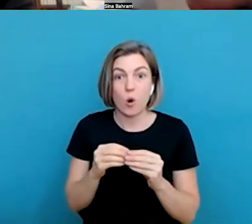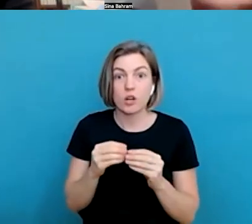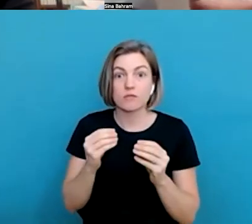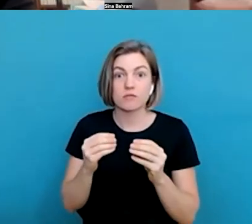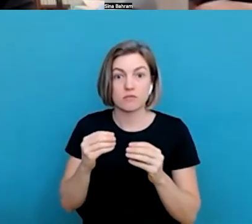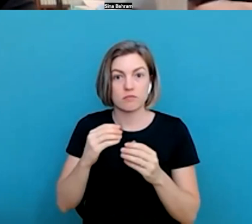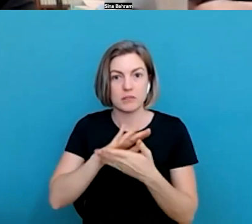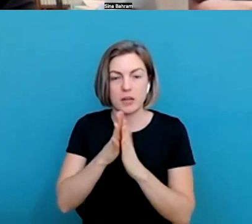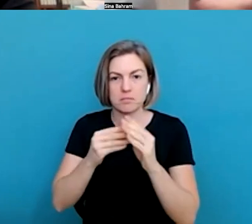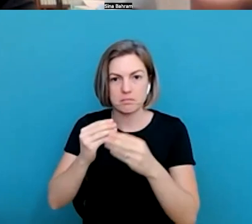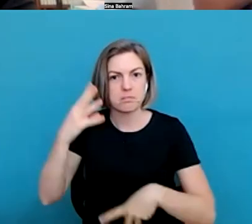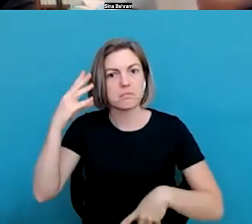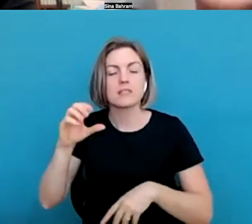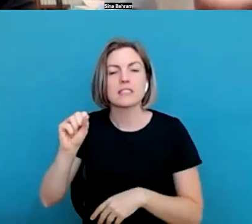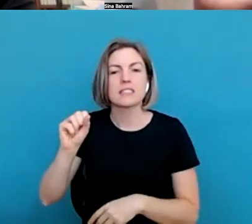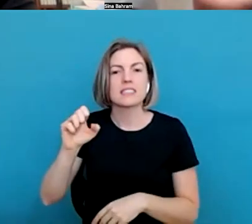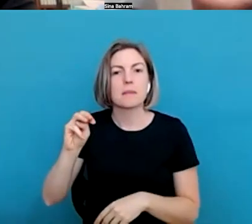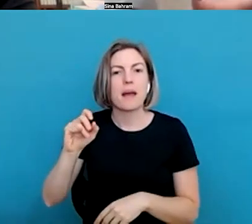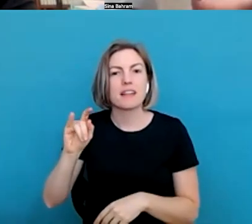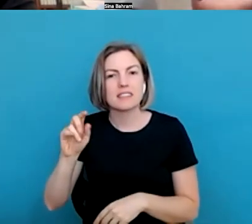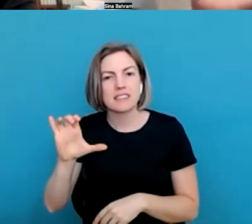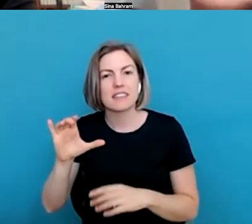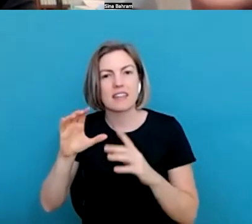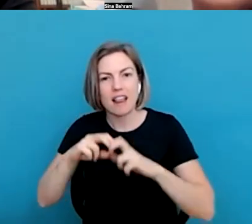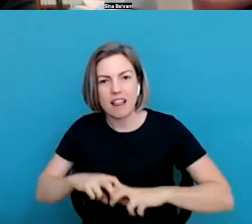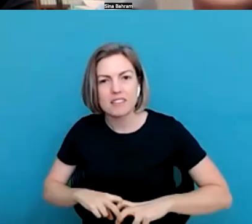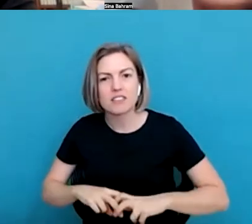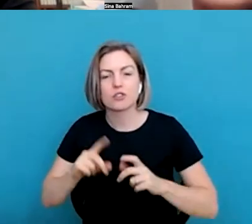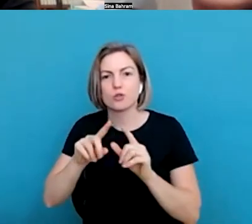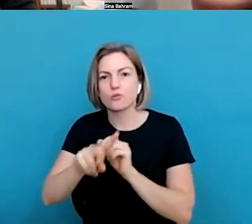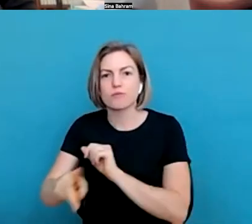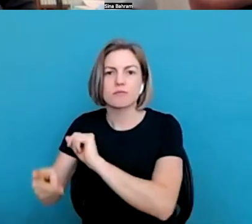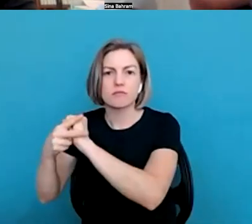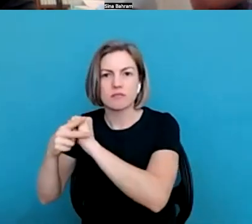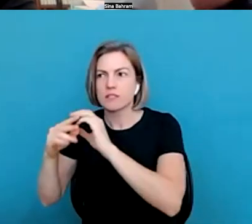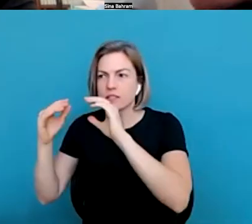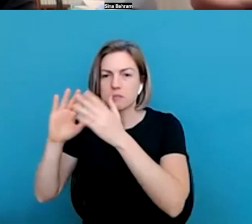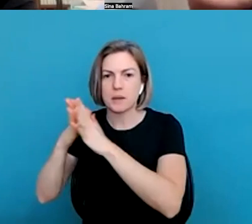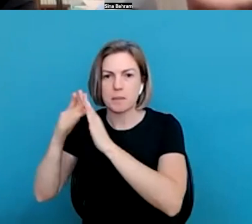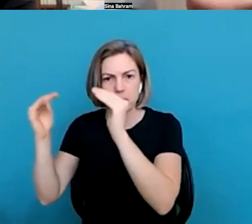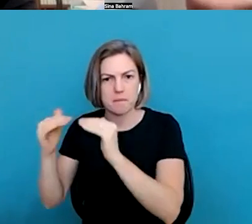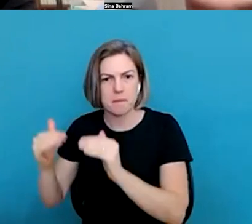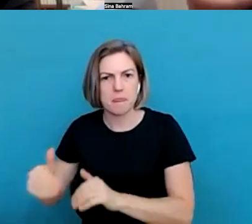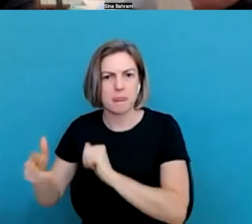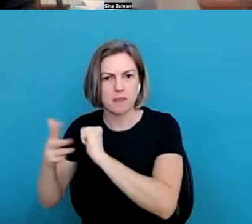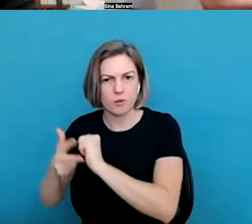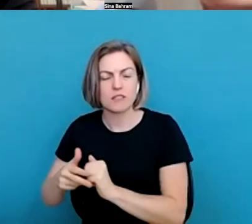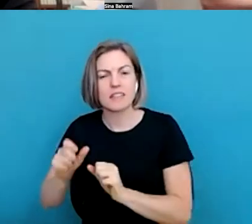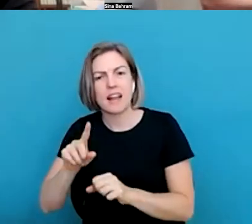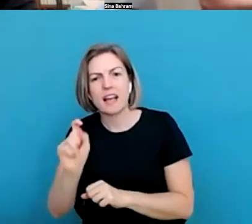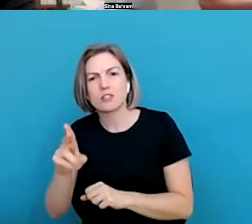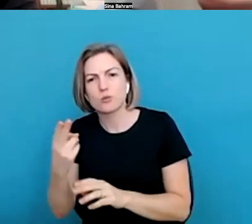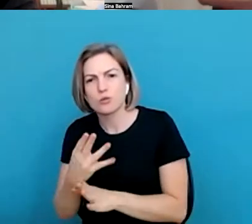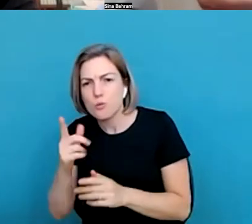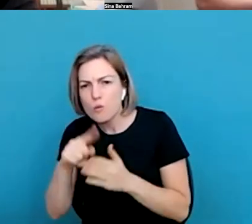You could use semantic analysis to then hierarchically store those. So you could ask the user, what are you trying to do, right? I just need to pick